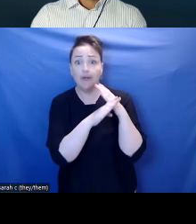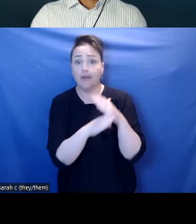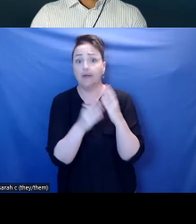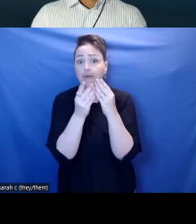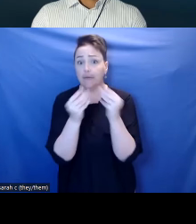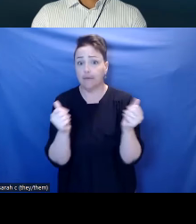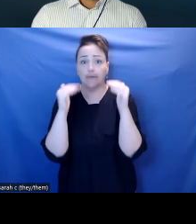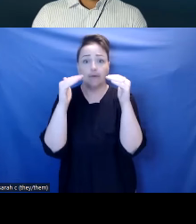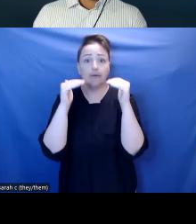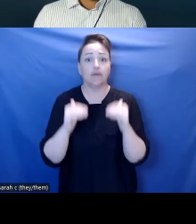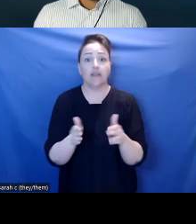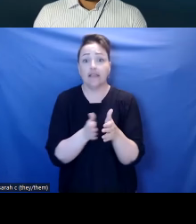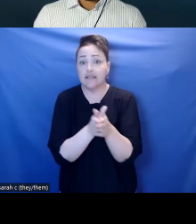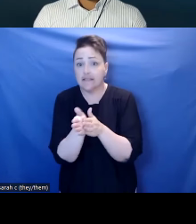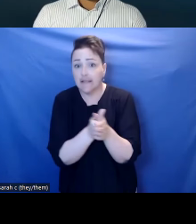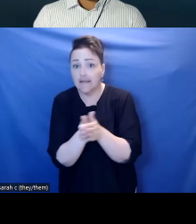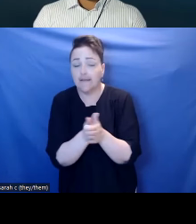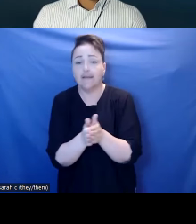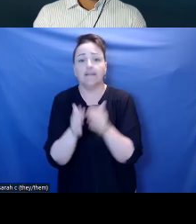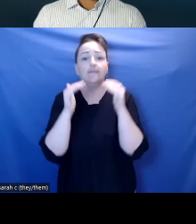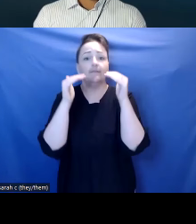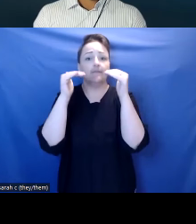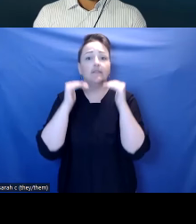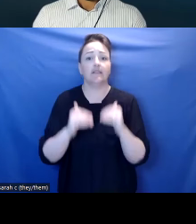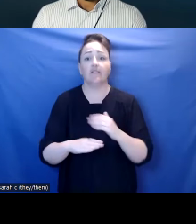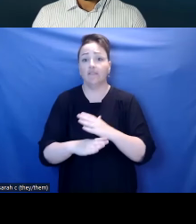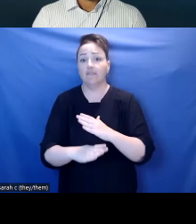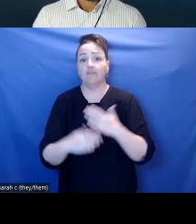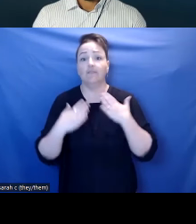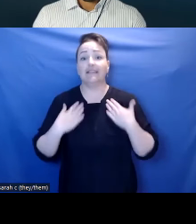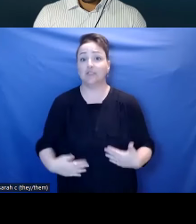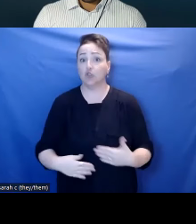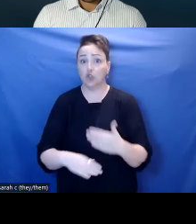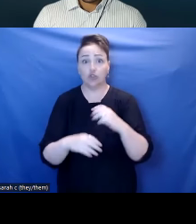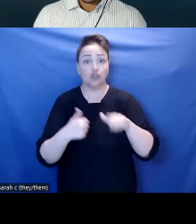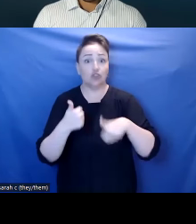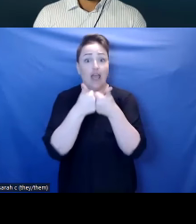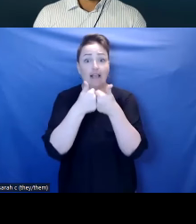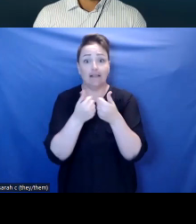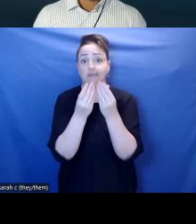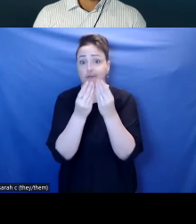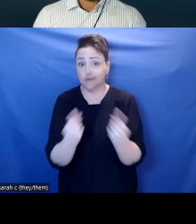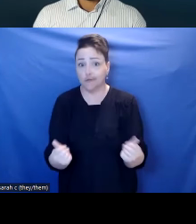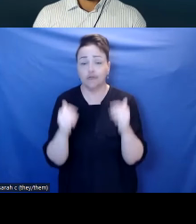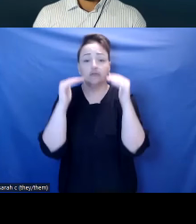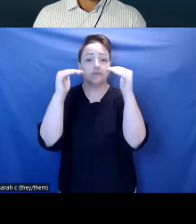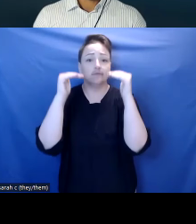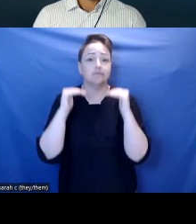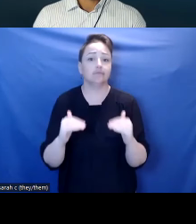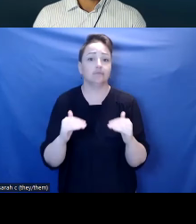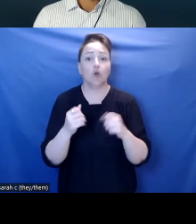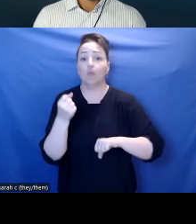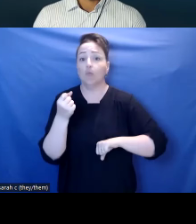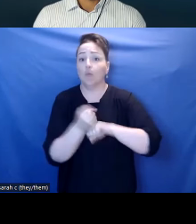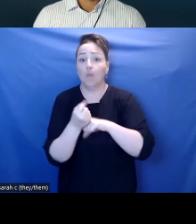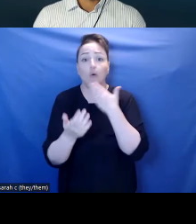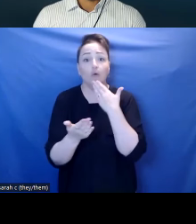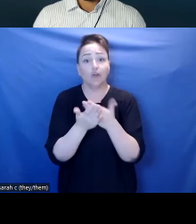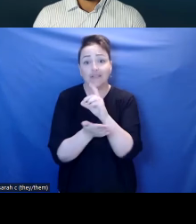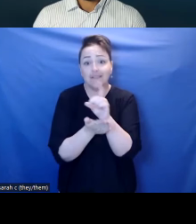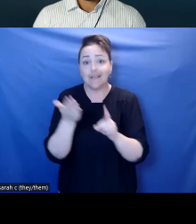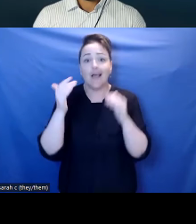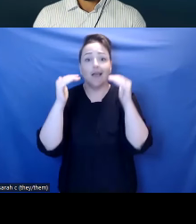infill, minimizing physical challenges, promoting good urban design, reducing development risk, facilitating